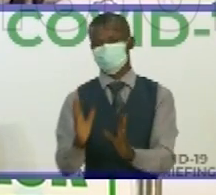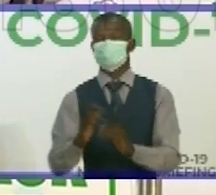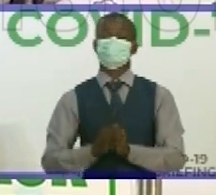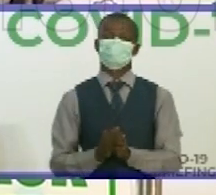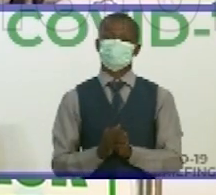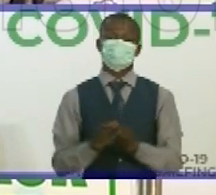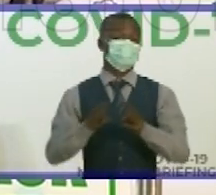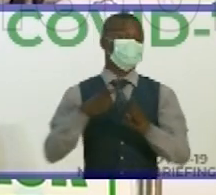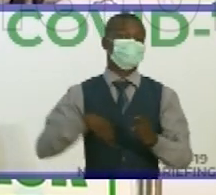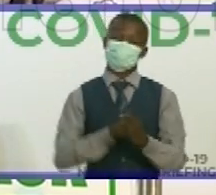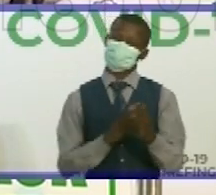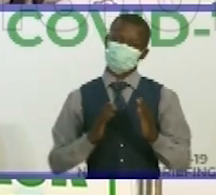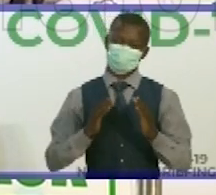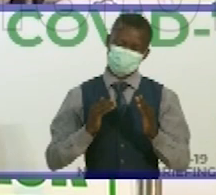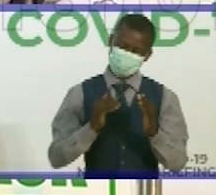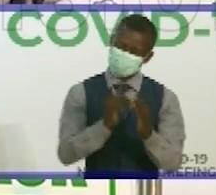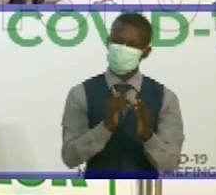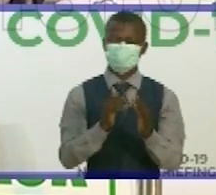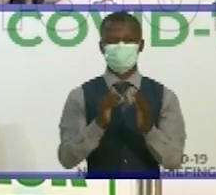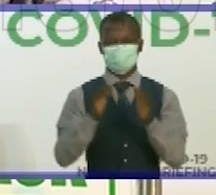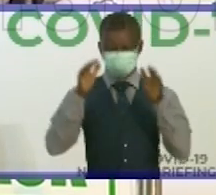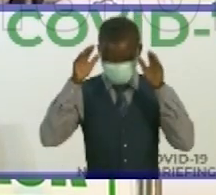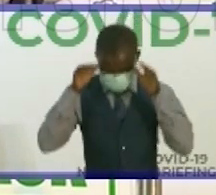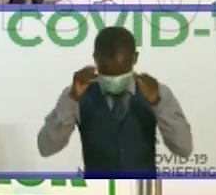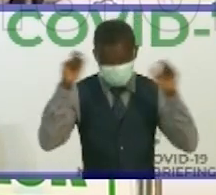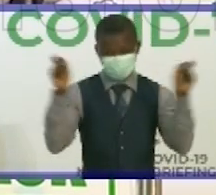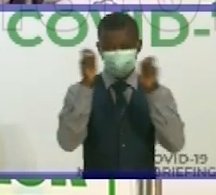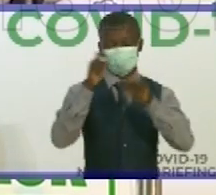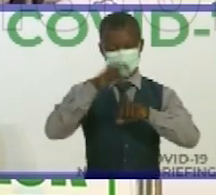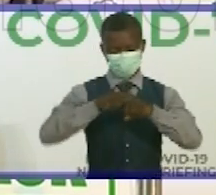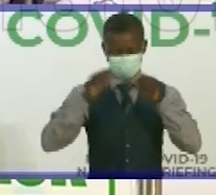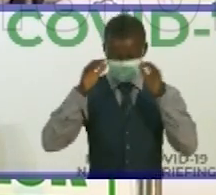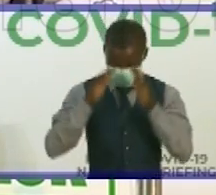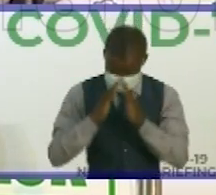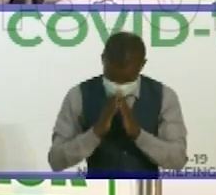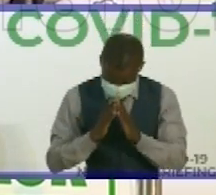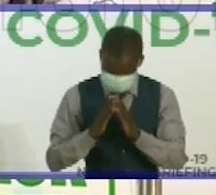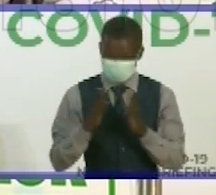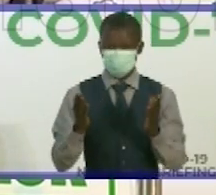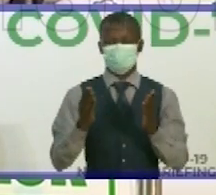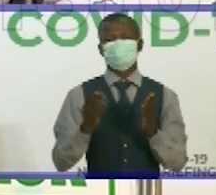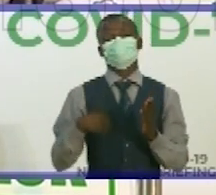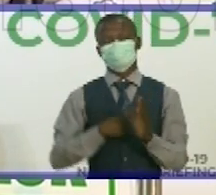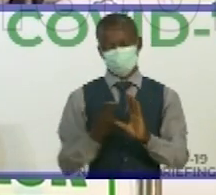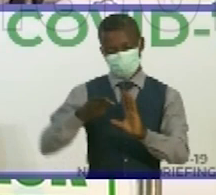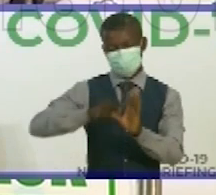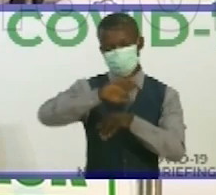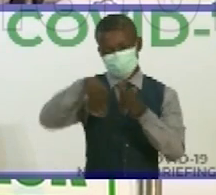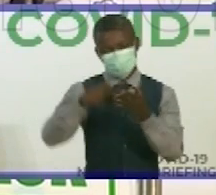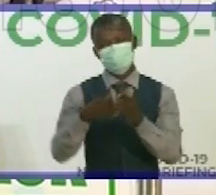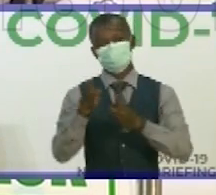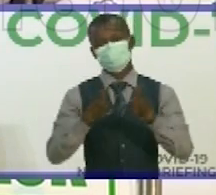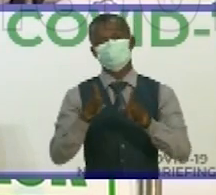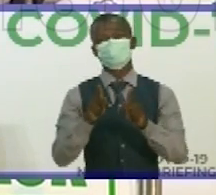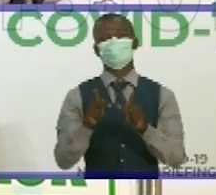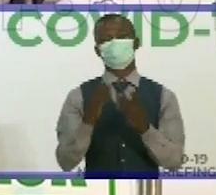As we approach the Salah period and the time of prayers, I join all those who wish our